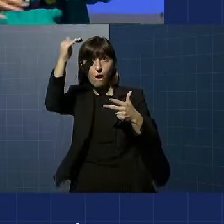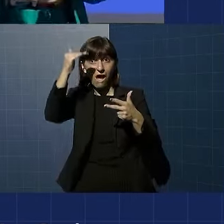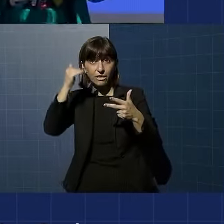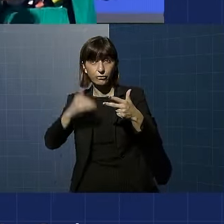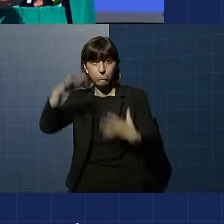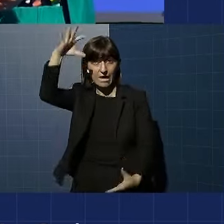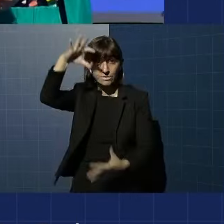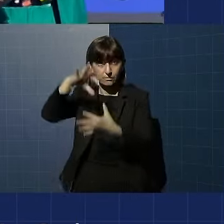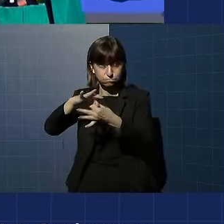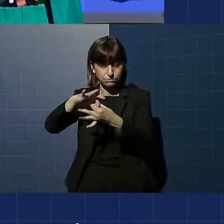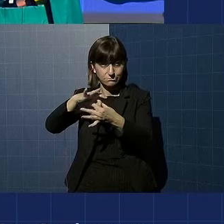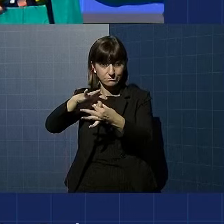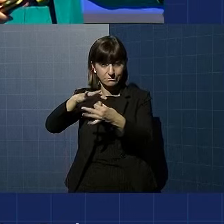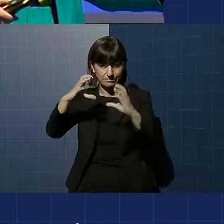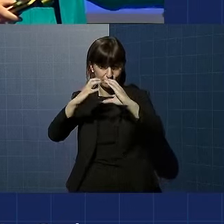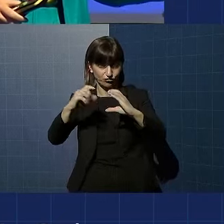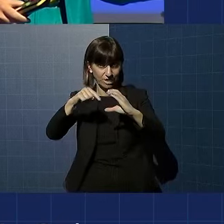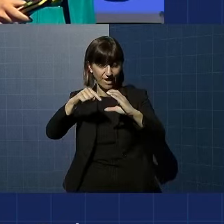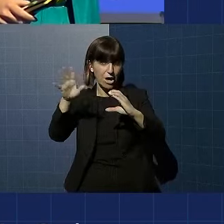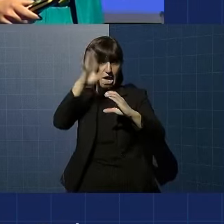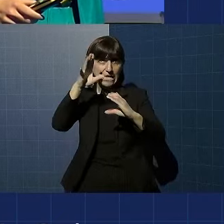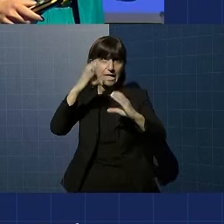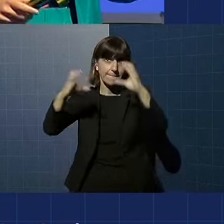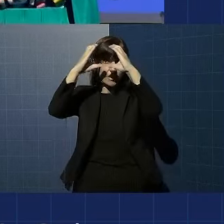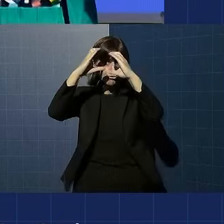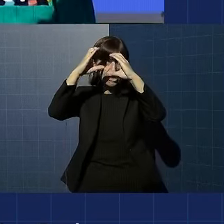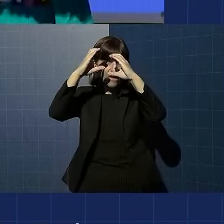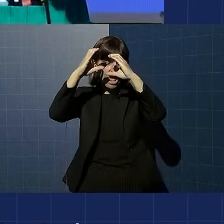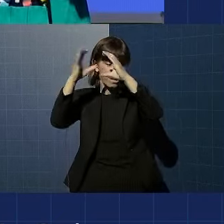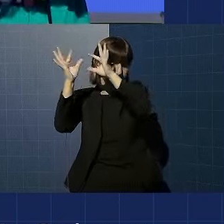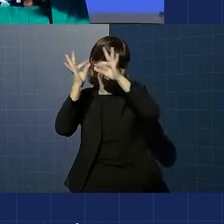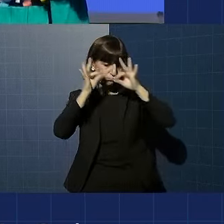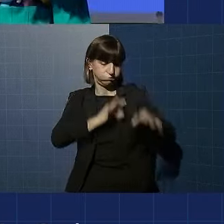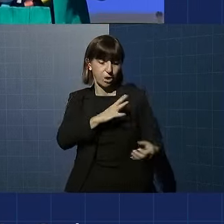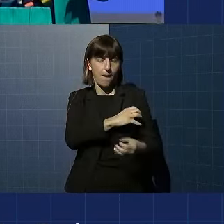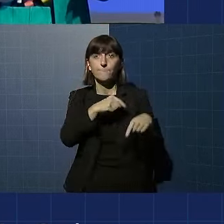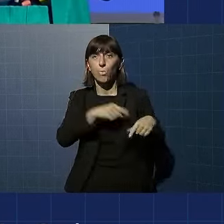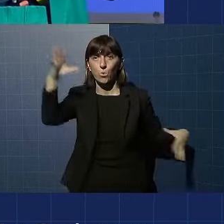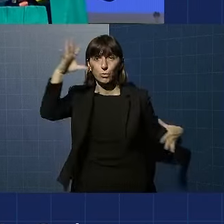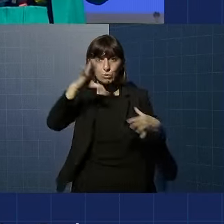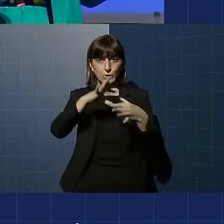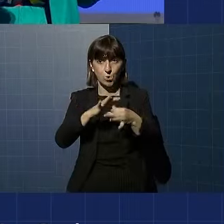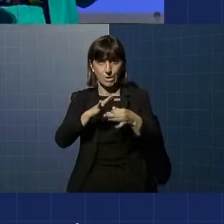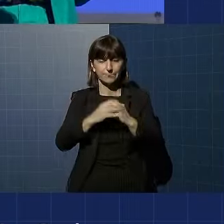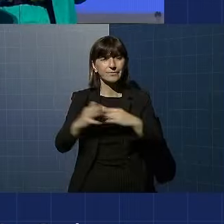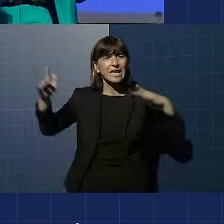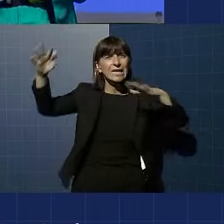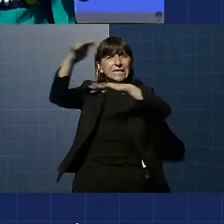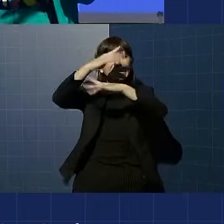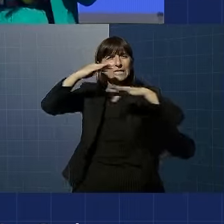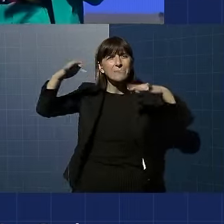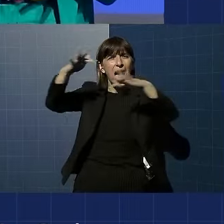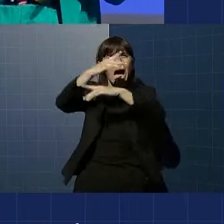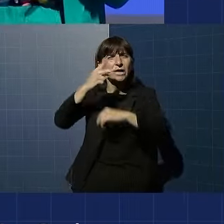for example. What we have seen in space is that there are changes in how the brain is connected, but there are also changes